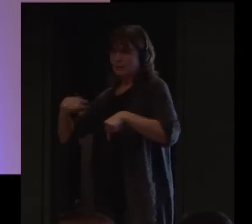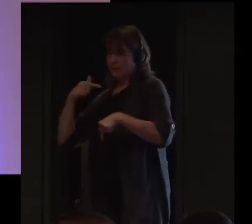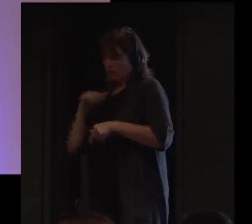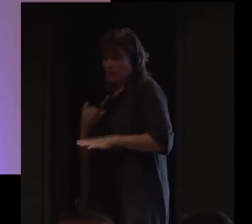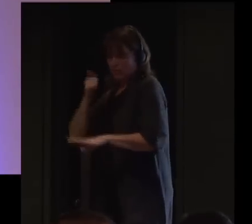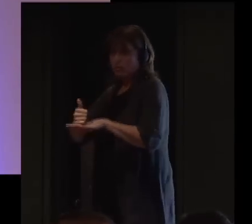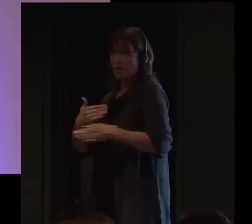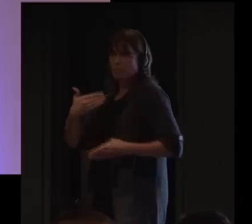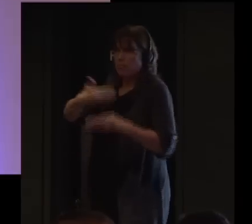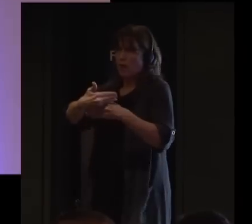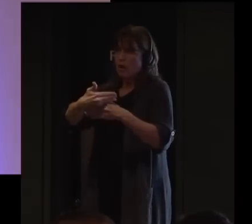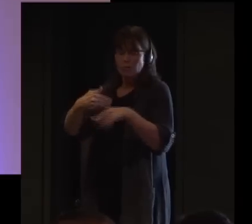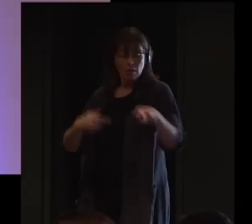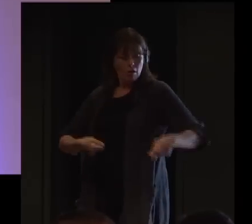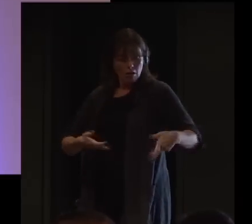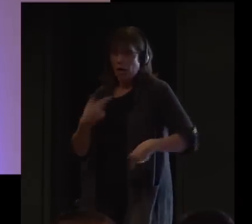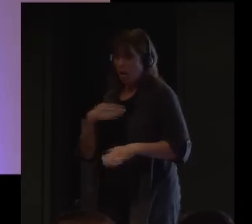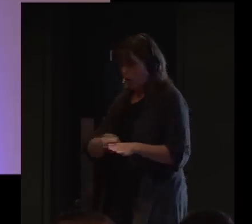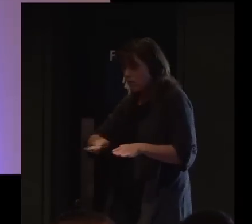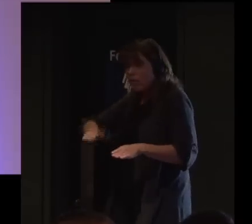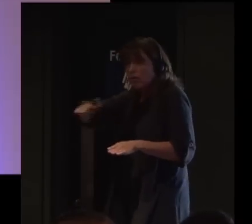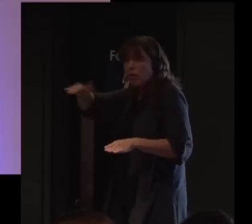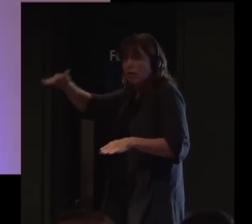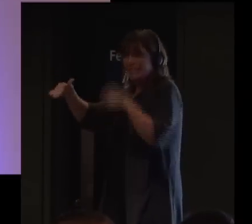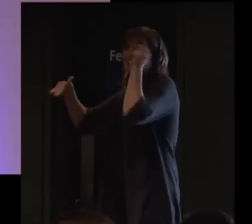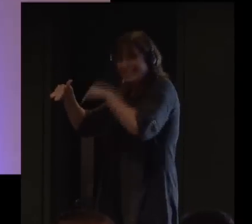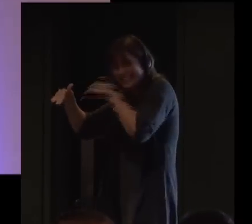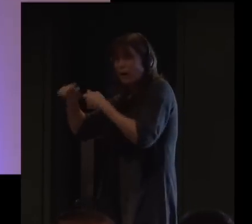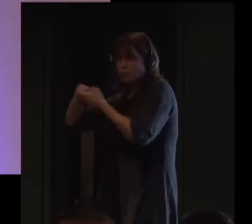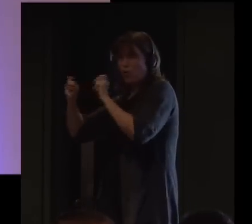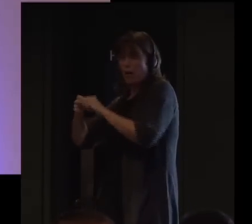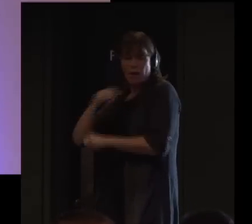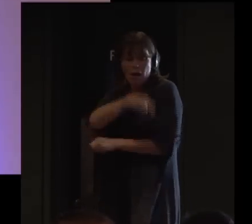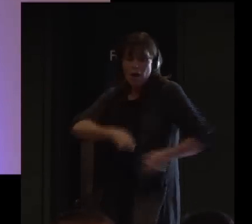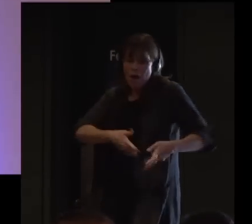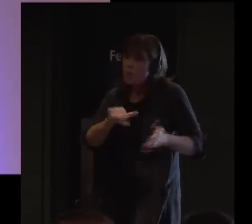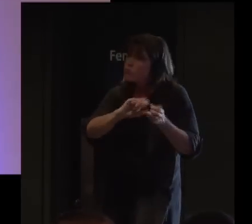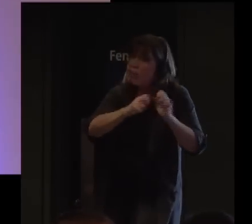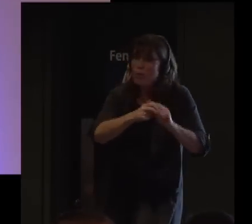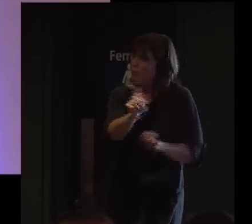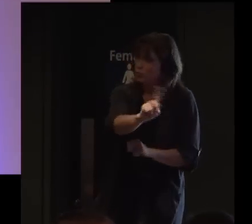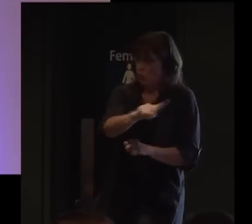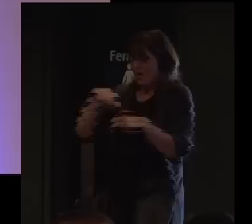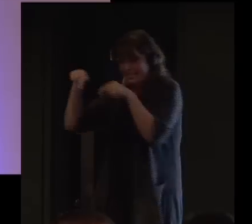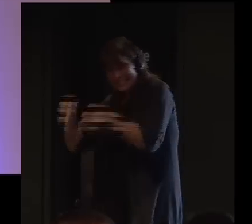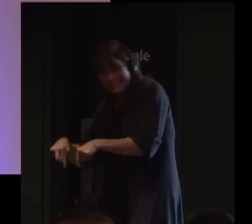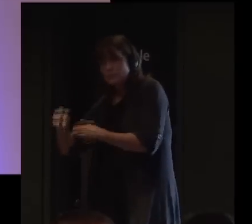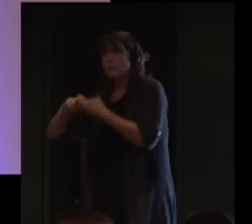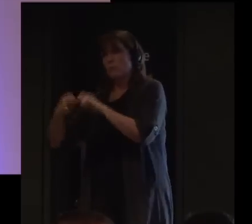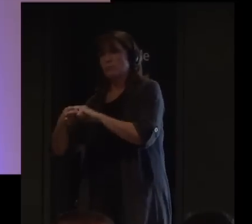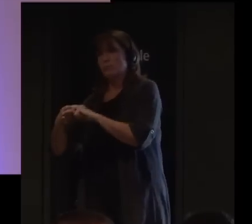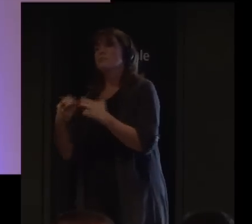barriers for a full enjoyment of rights of people with disabilities. And this is very